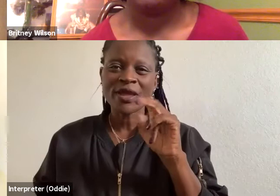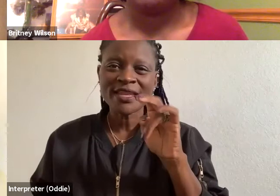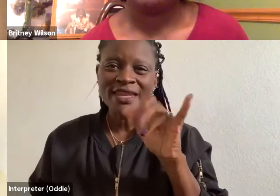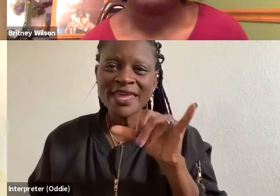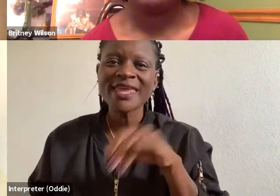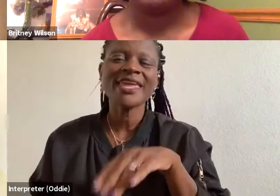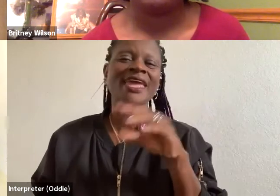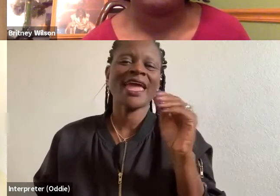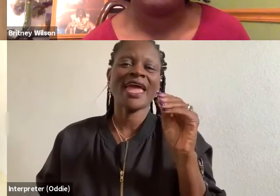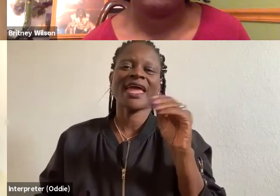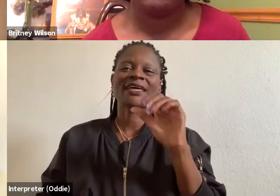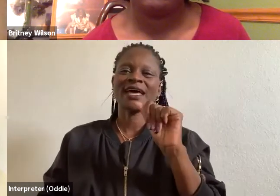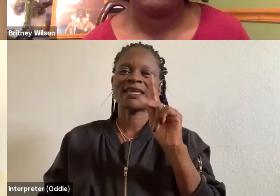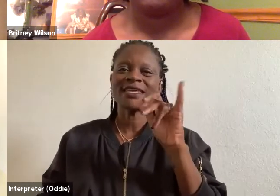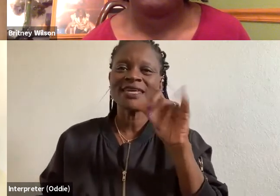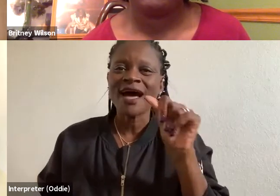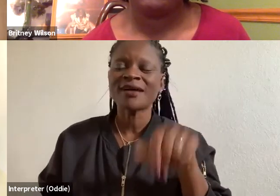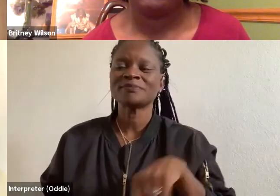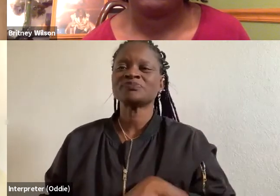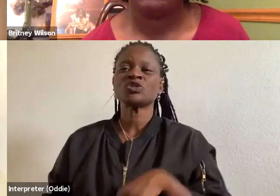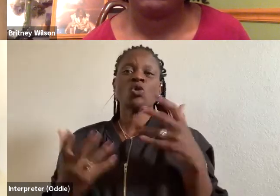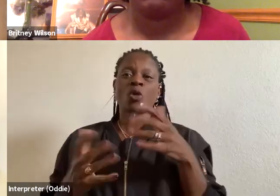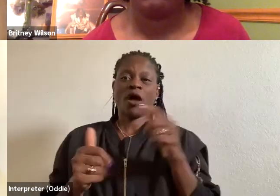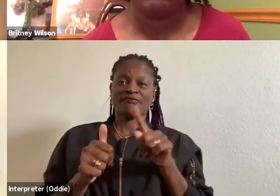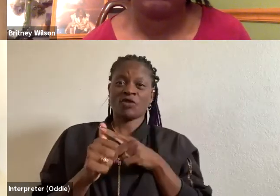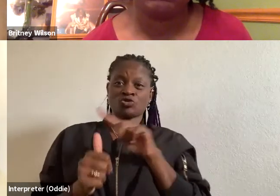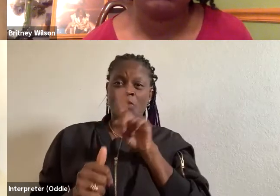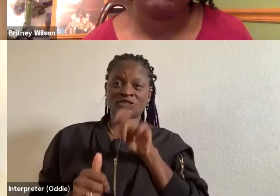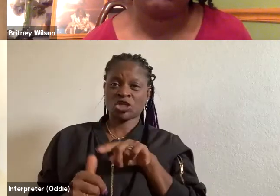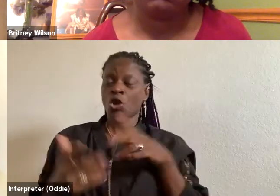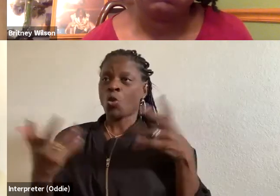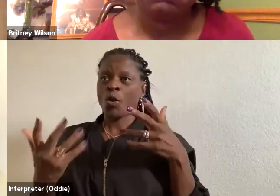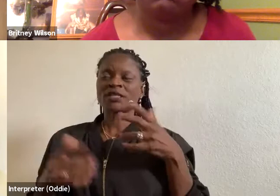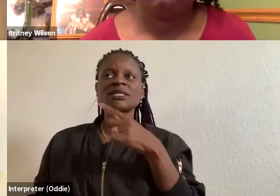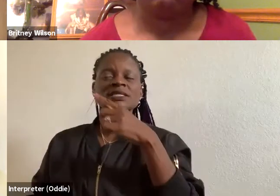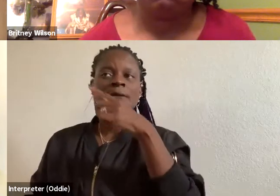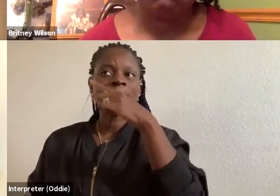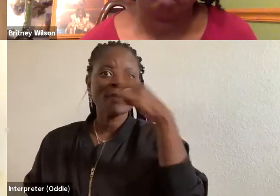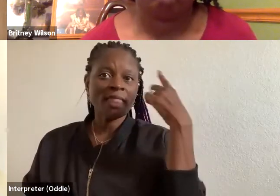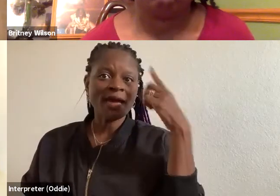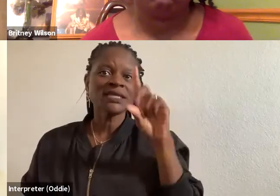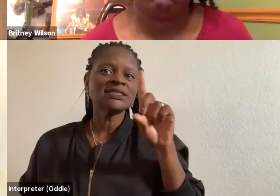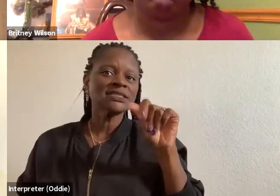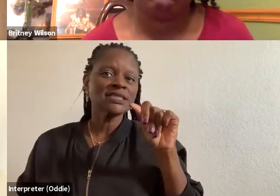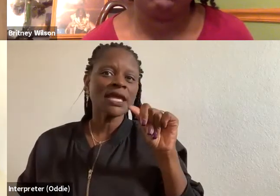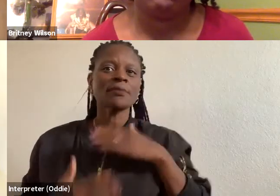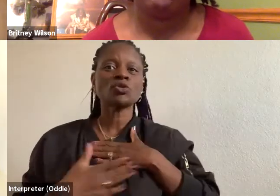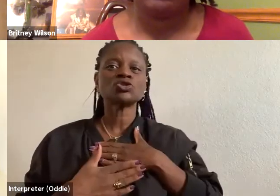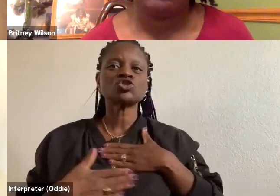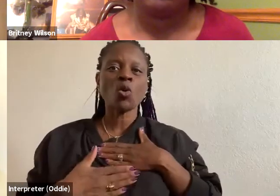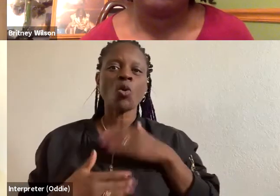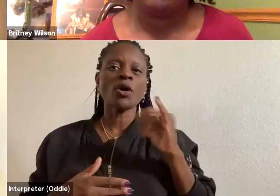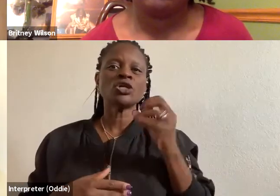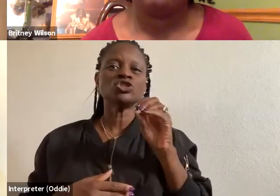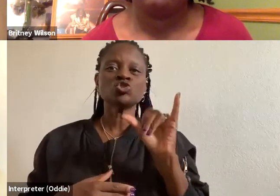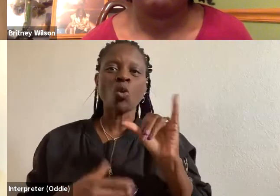first question? What does Black joy, Black disabled joy, excuse me, mean to each of you? Why don't